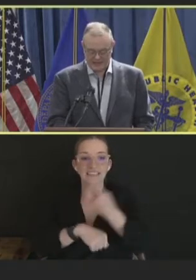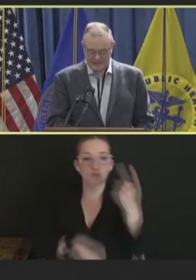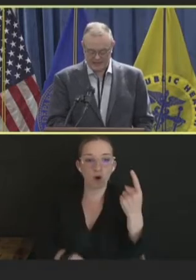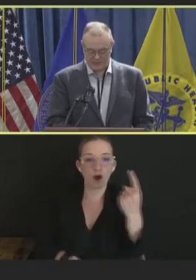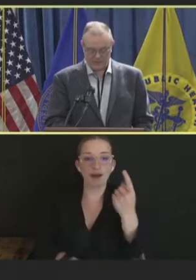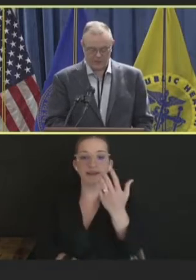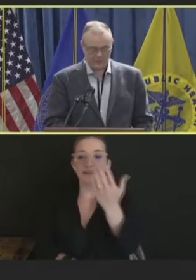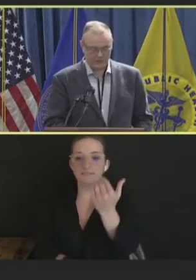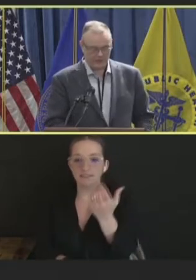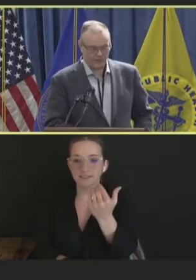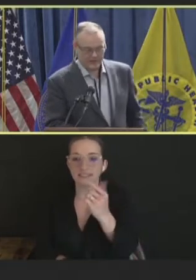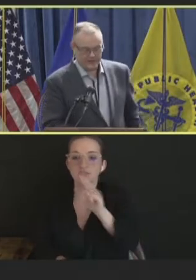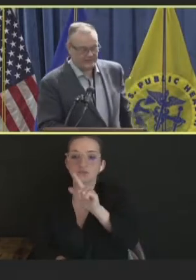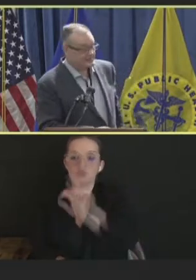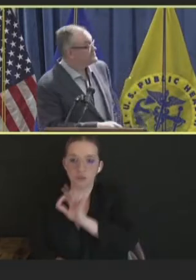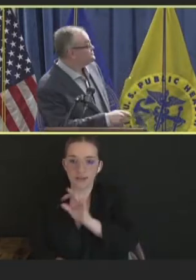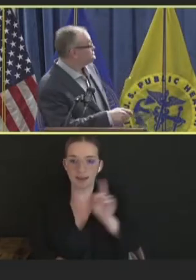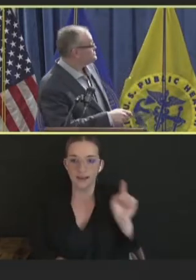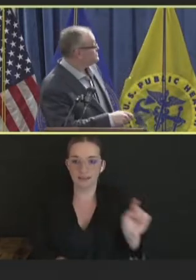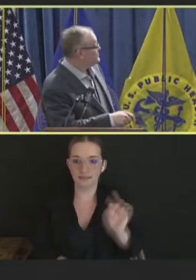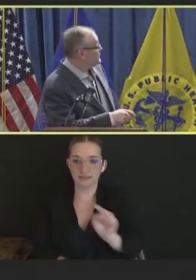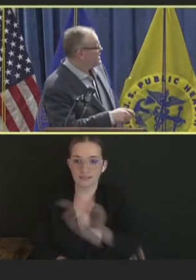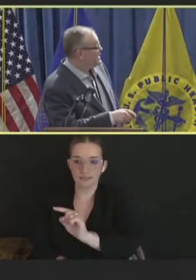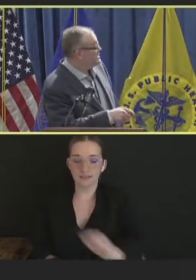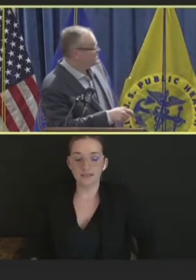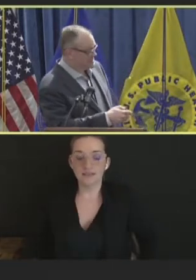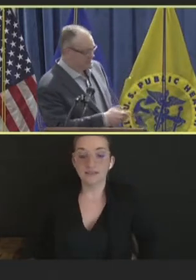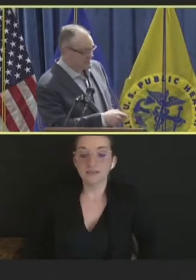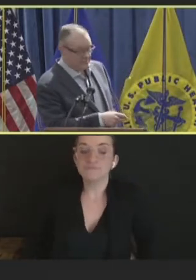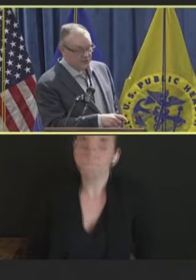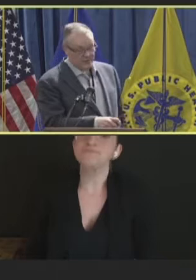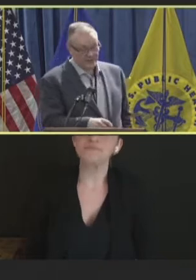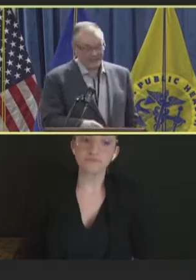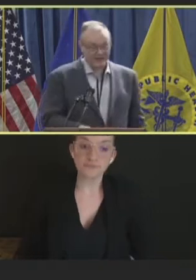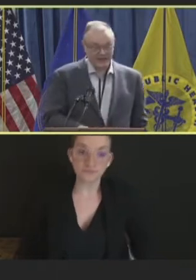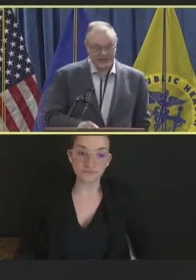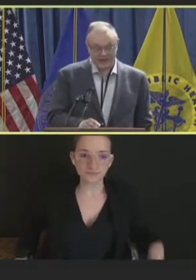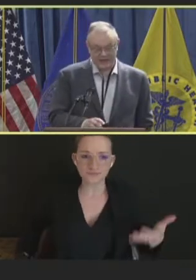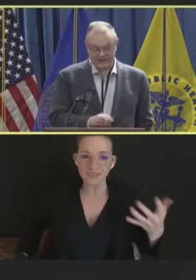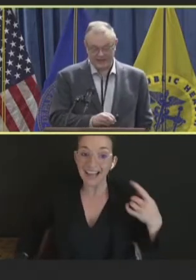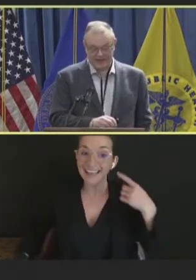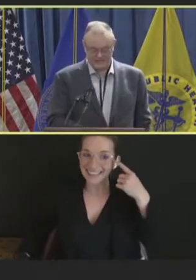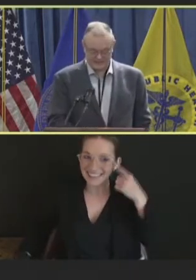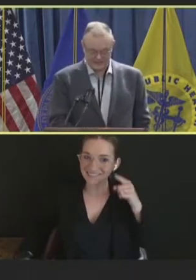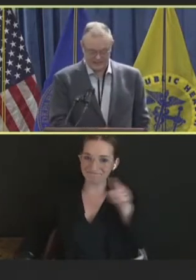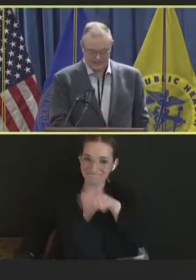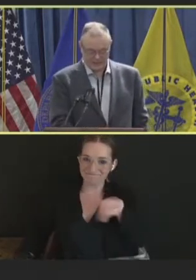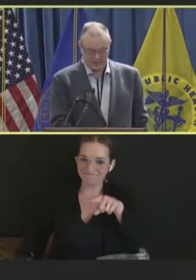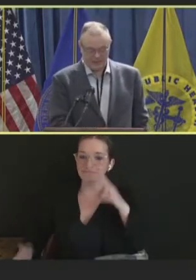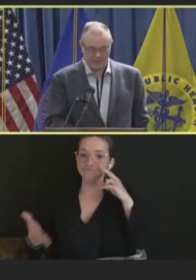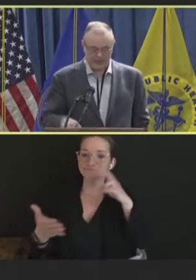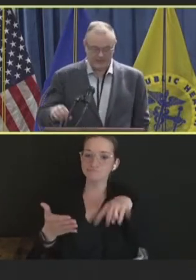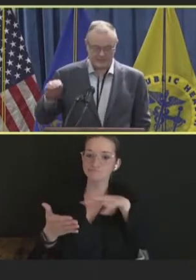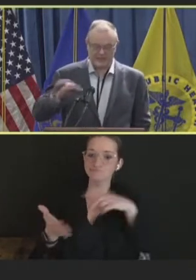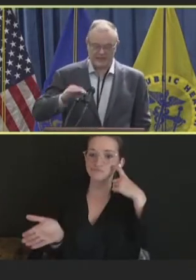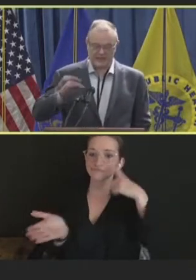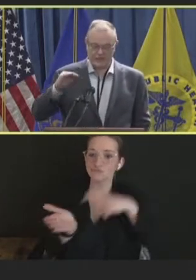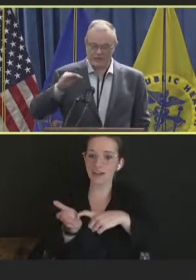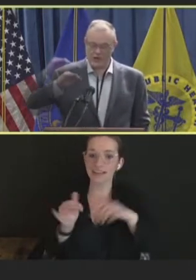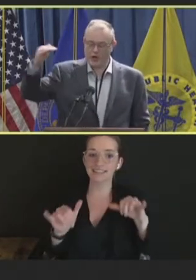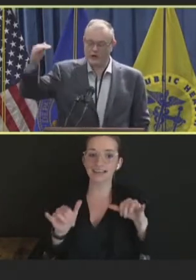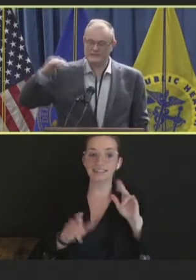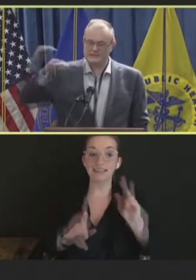And I think what you will recognize is essentially that people come in